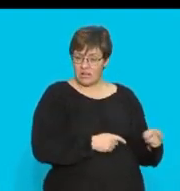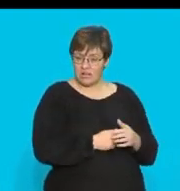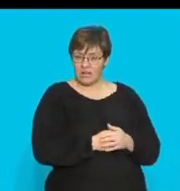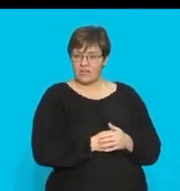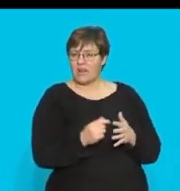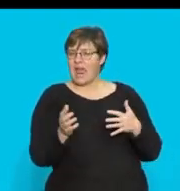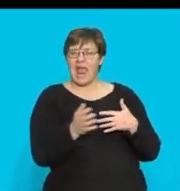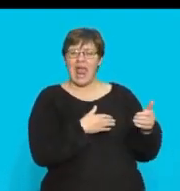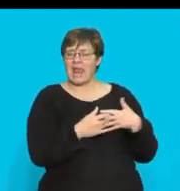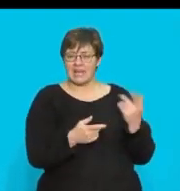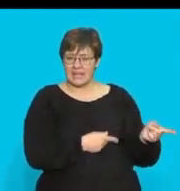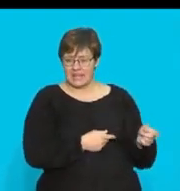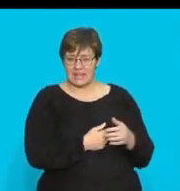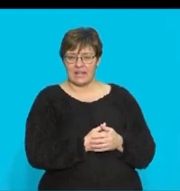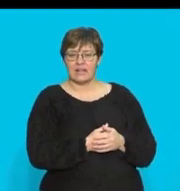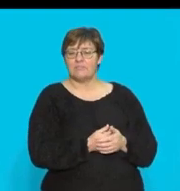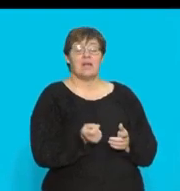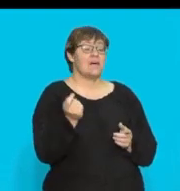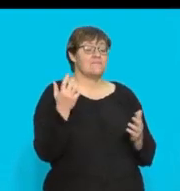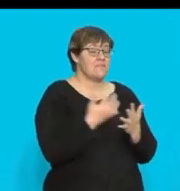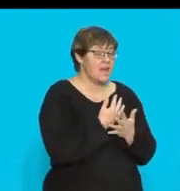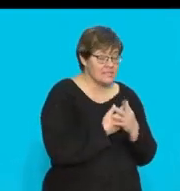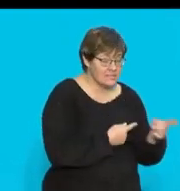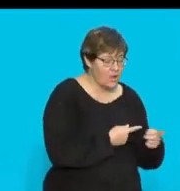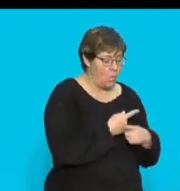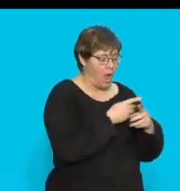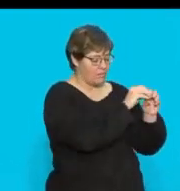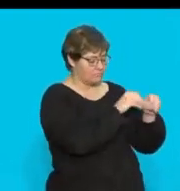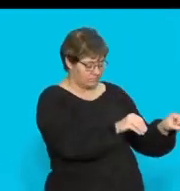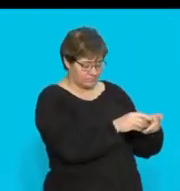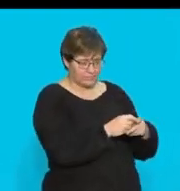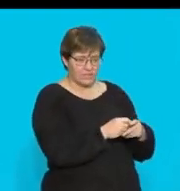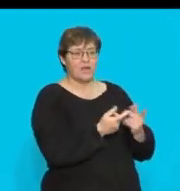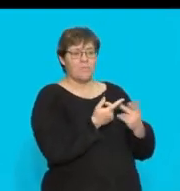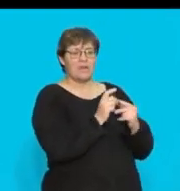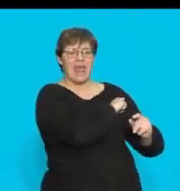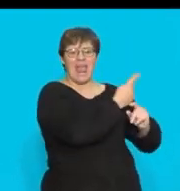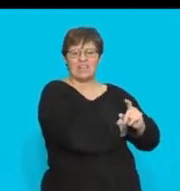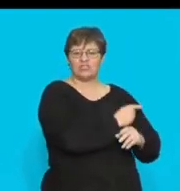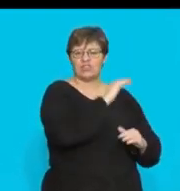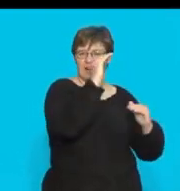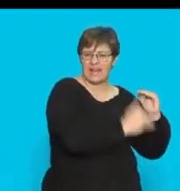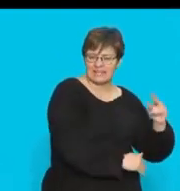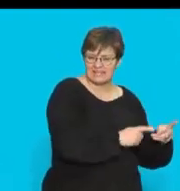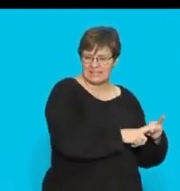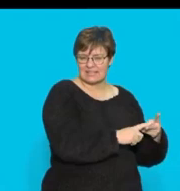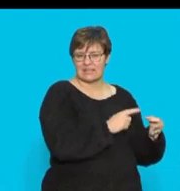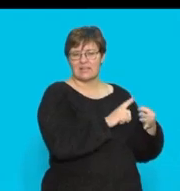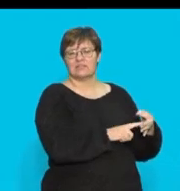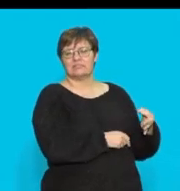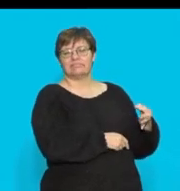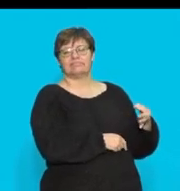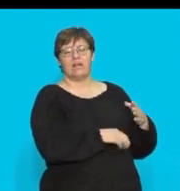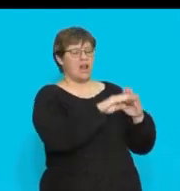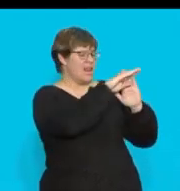been, it's quick, all right, it's less energy. There's a whole list that